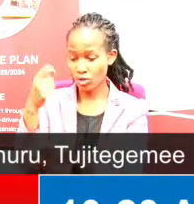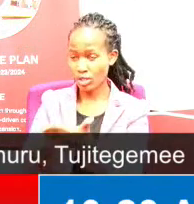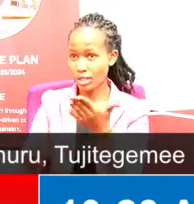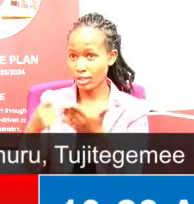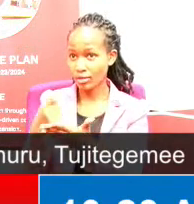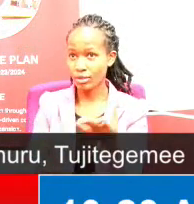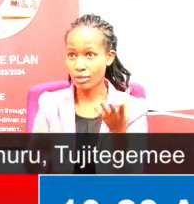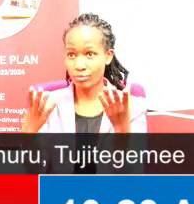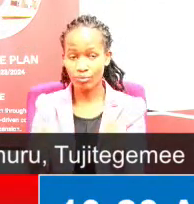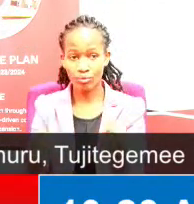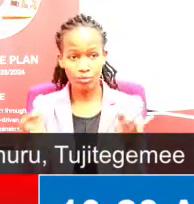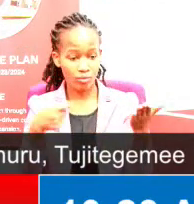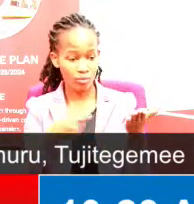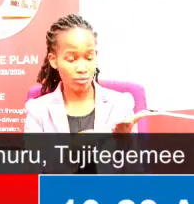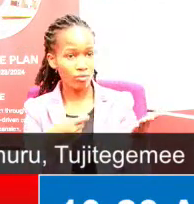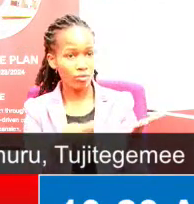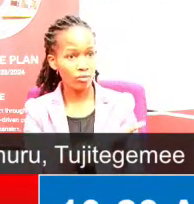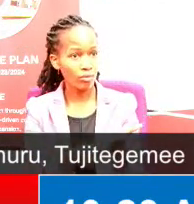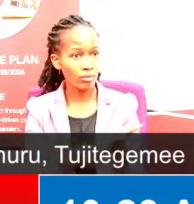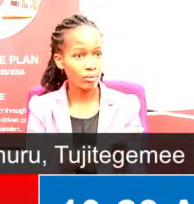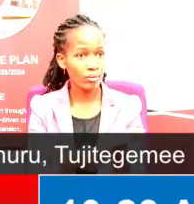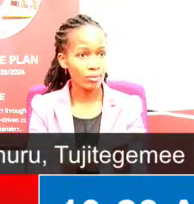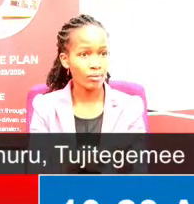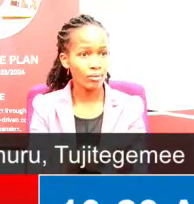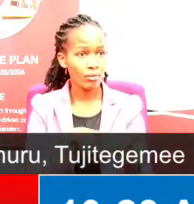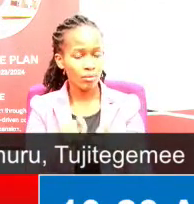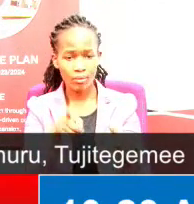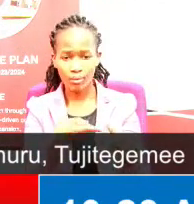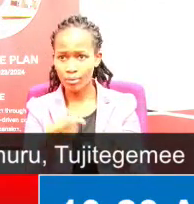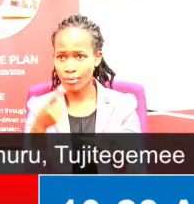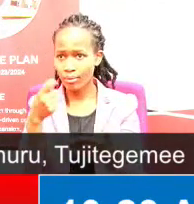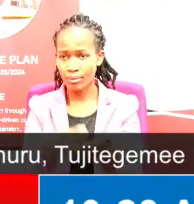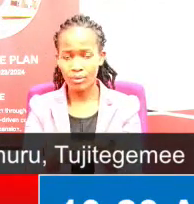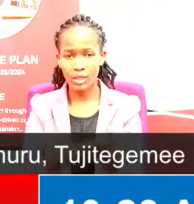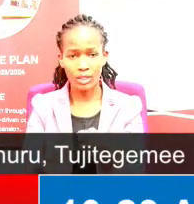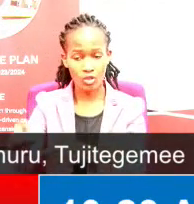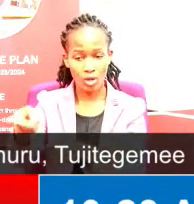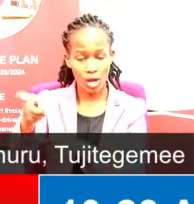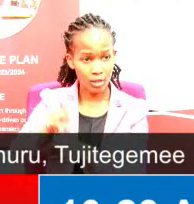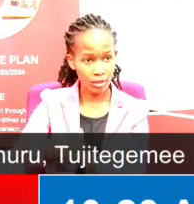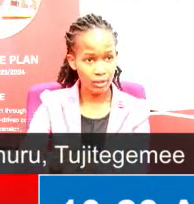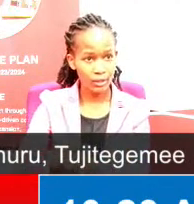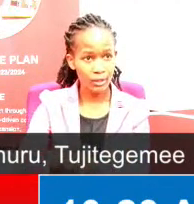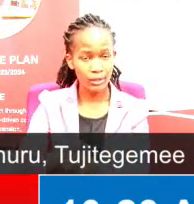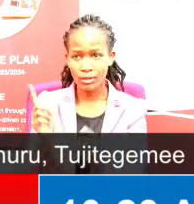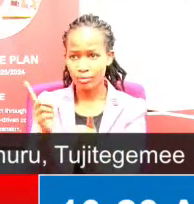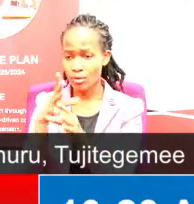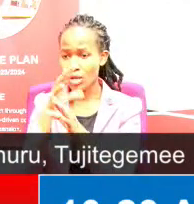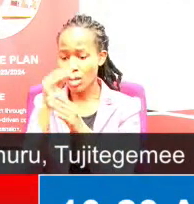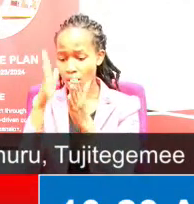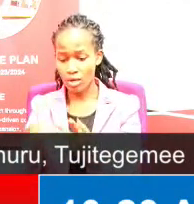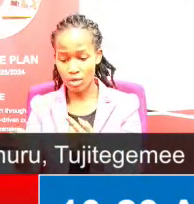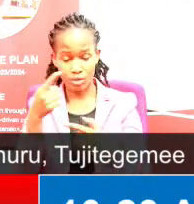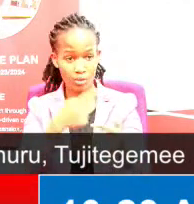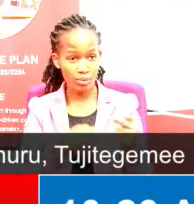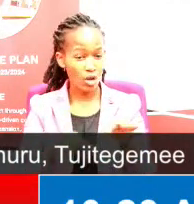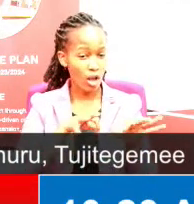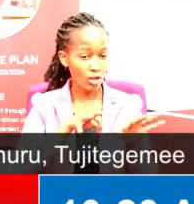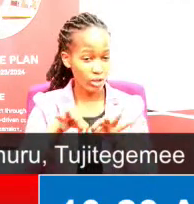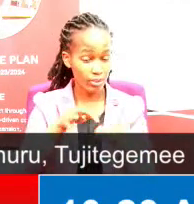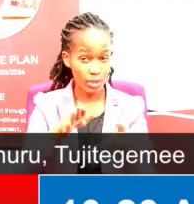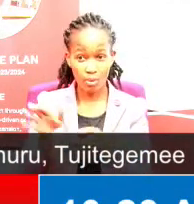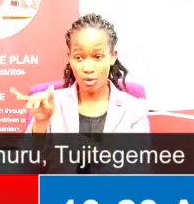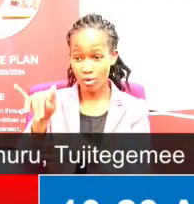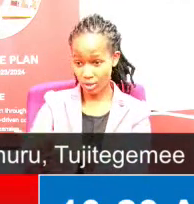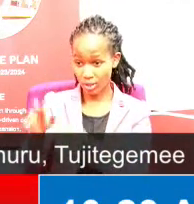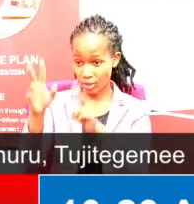simplification, technology-driven compliance, and tax-based expansion. There are several speakers that will be coming to expound on